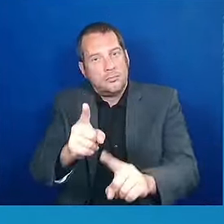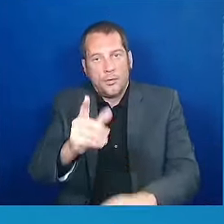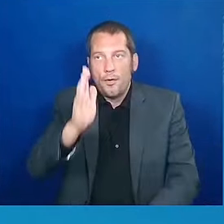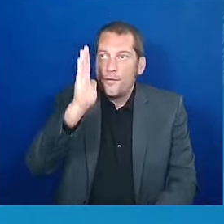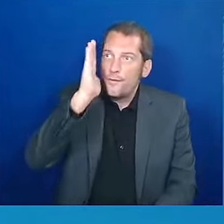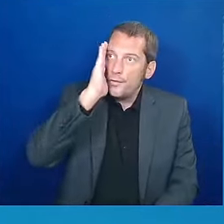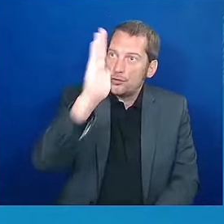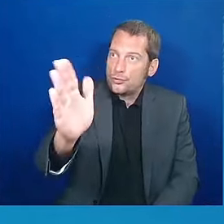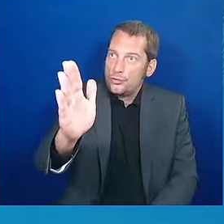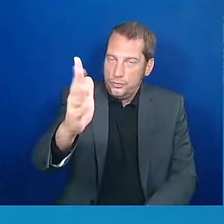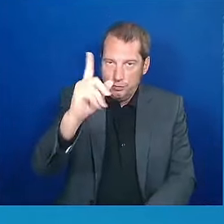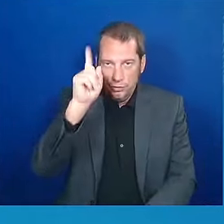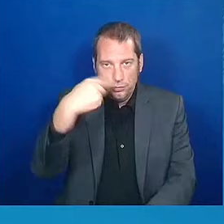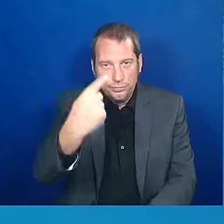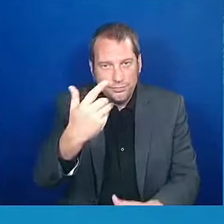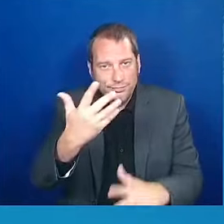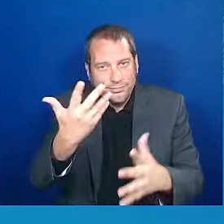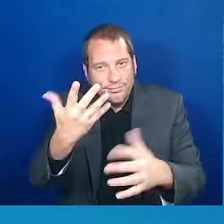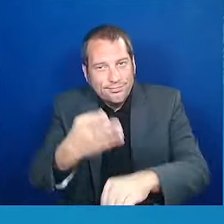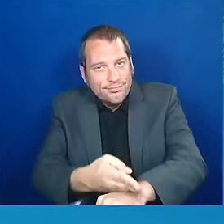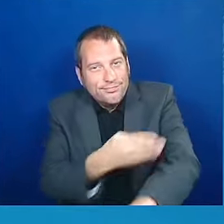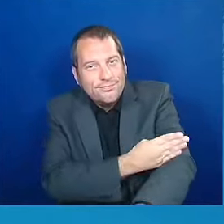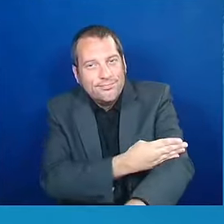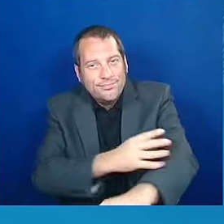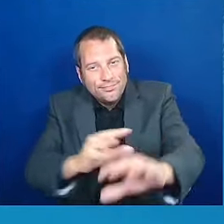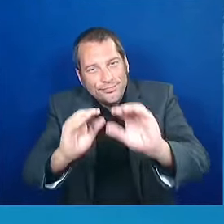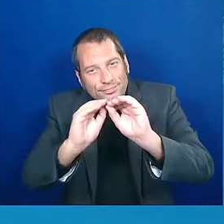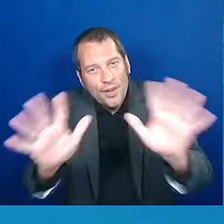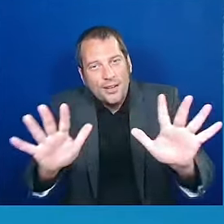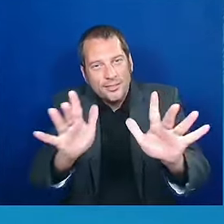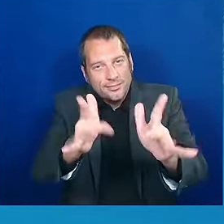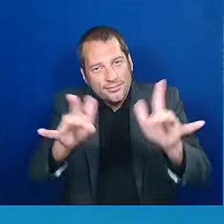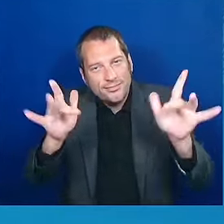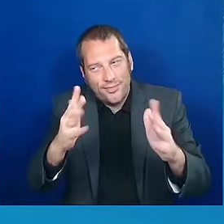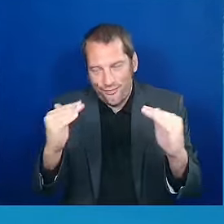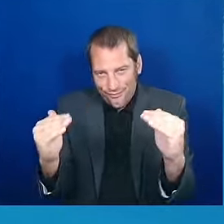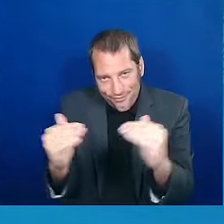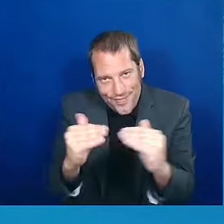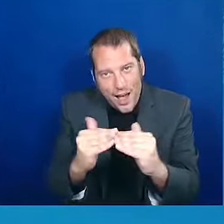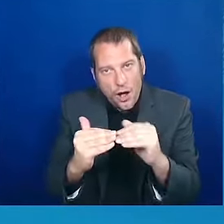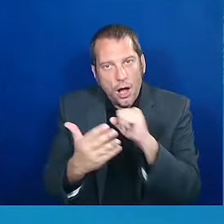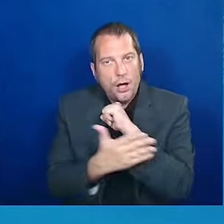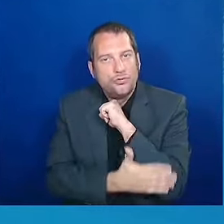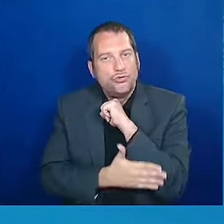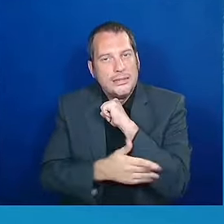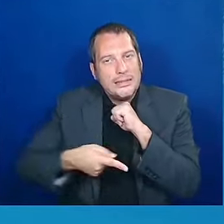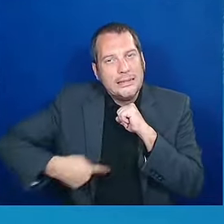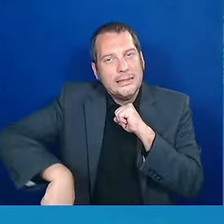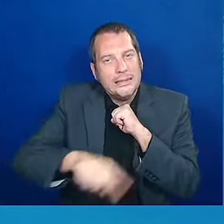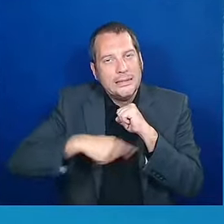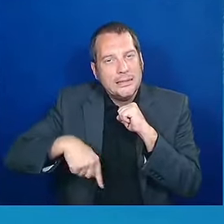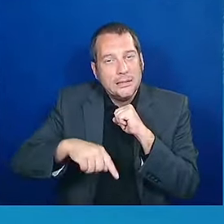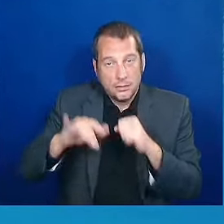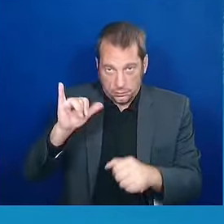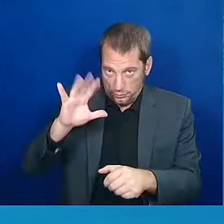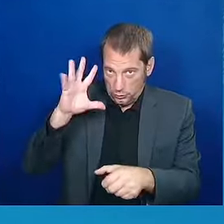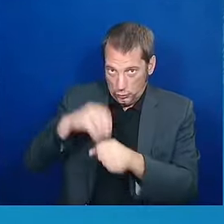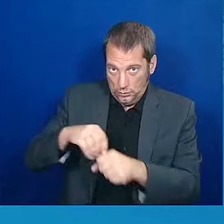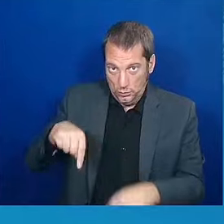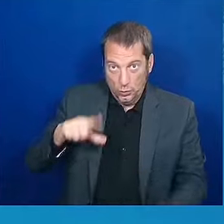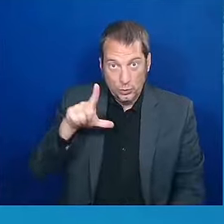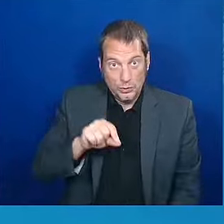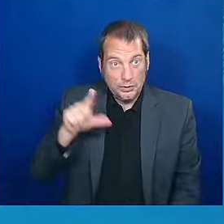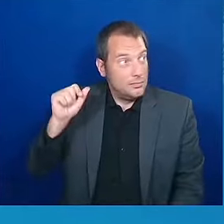2020, when during the height of a pandemic, you helped elect Joe Biden President of the United States,